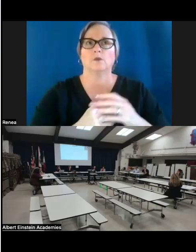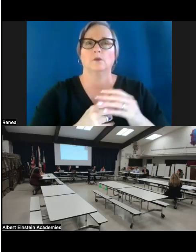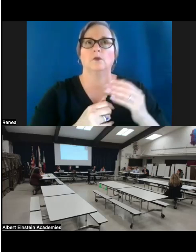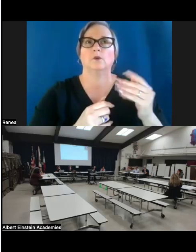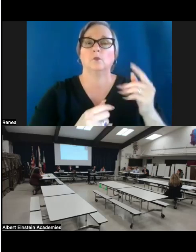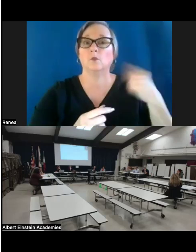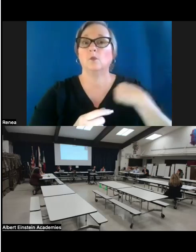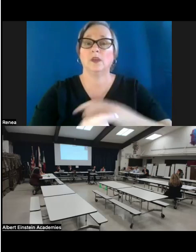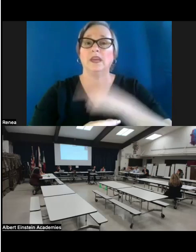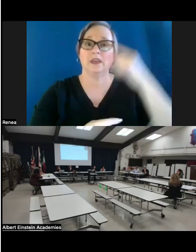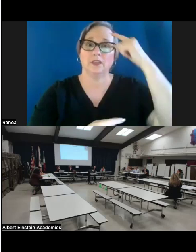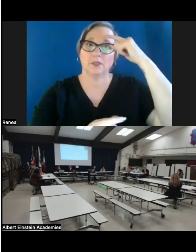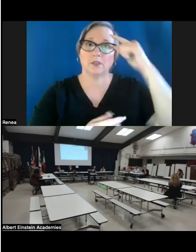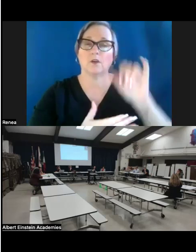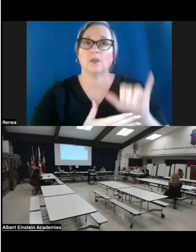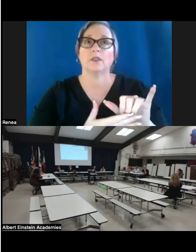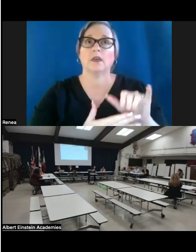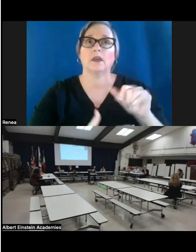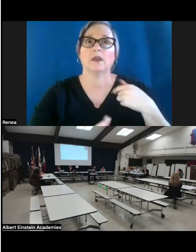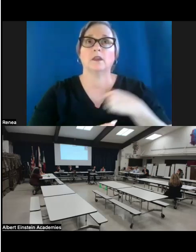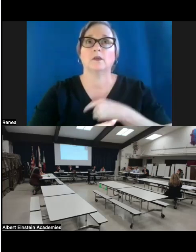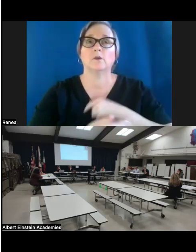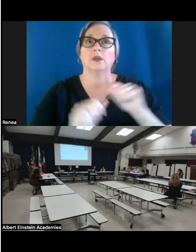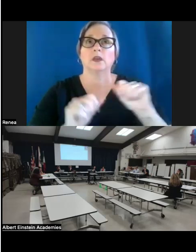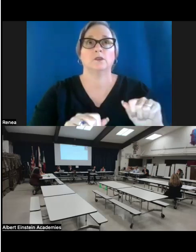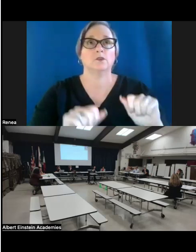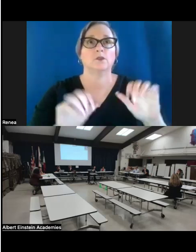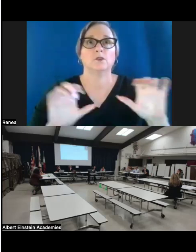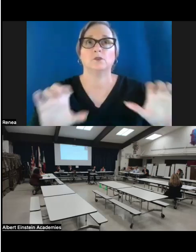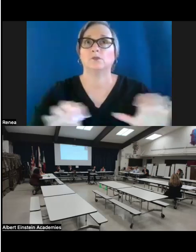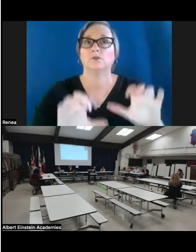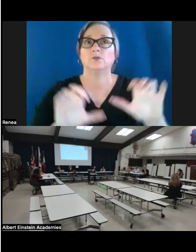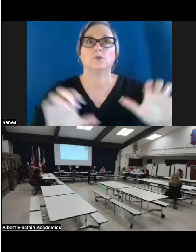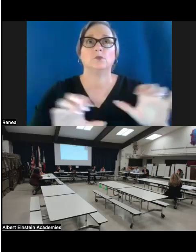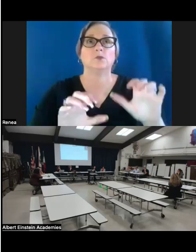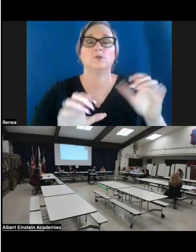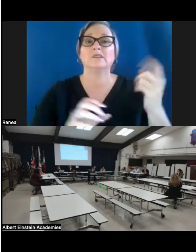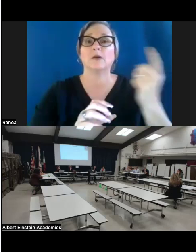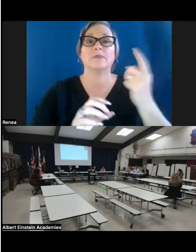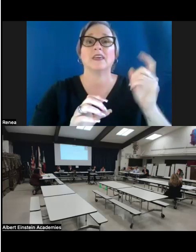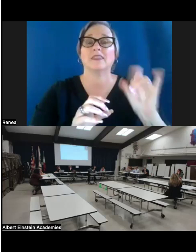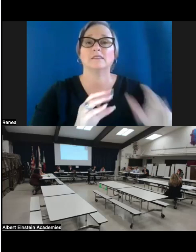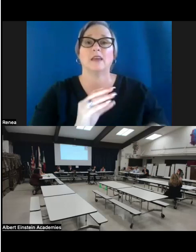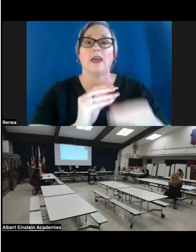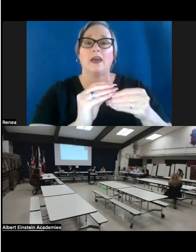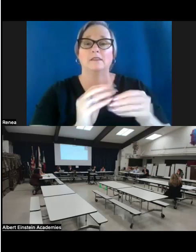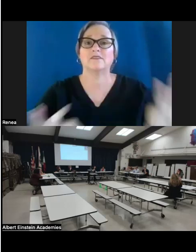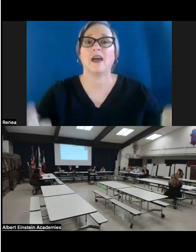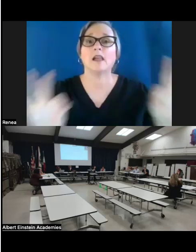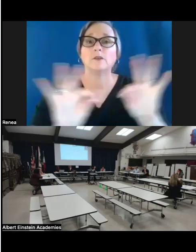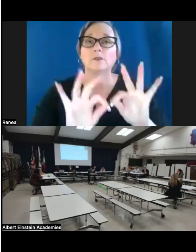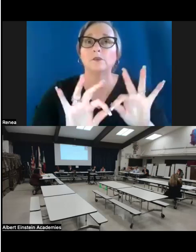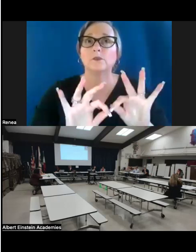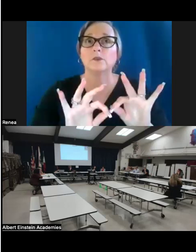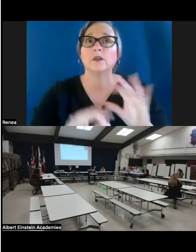that something we could do as an SSE to perhaps add value and assist with that process is come up with this